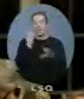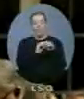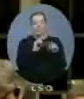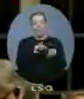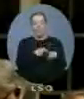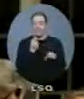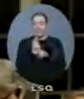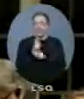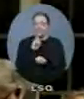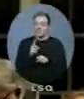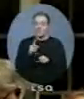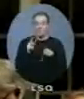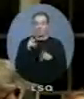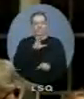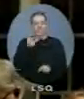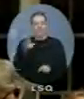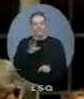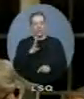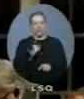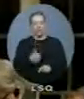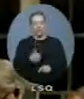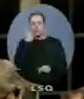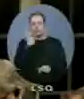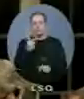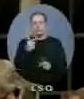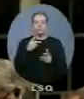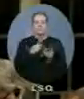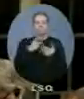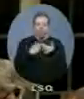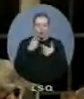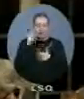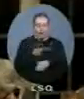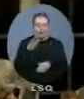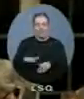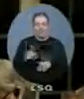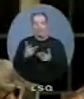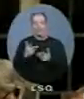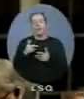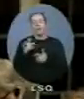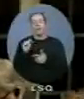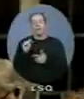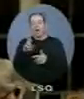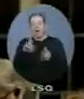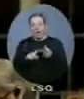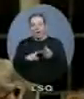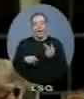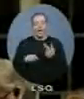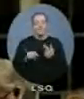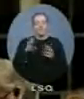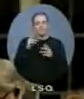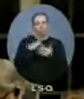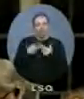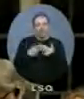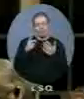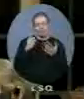popular drama, comedy, and children's programming that they want to watch when and how and where they want to watch it. Says Hubert Lacroix, CBC supports what we're